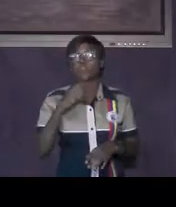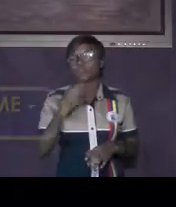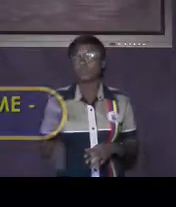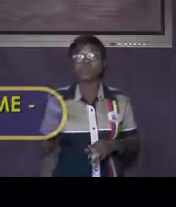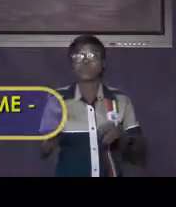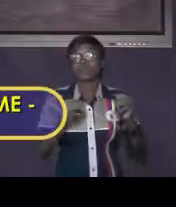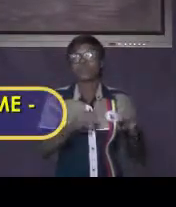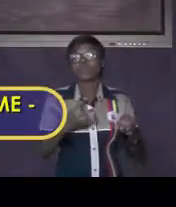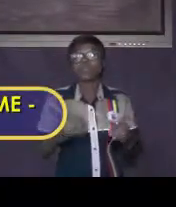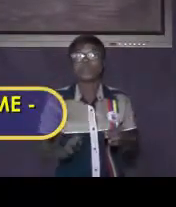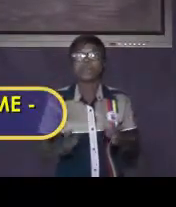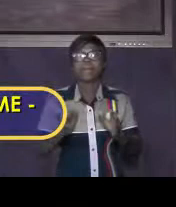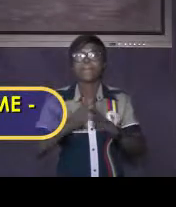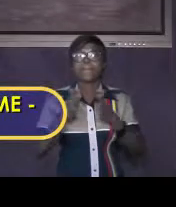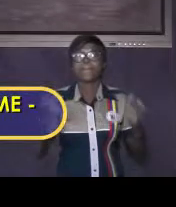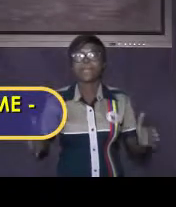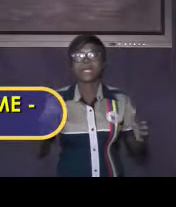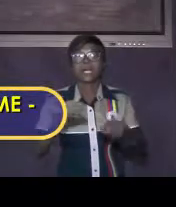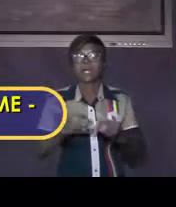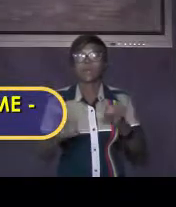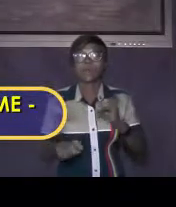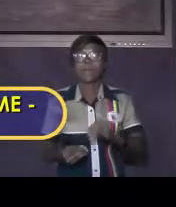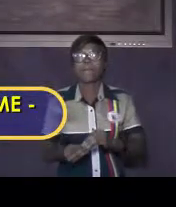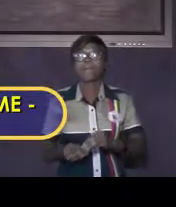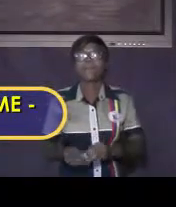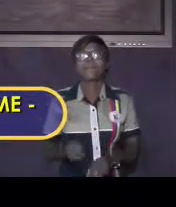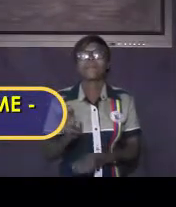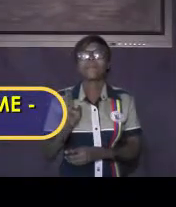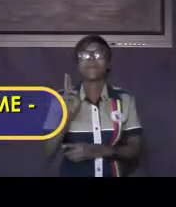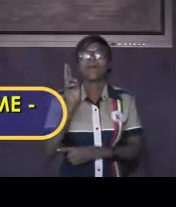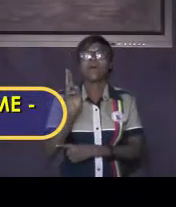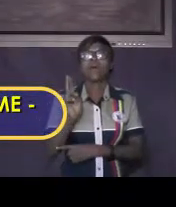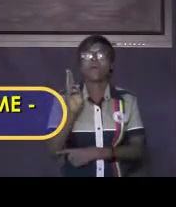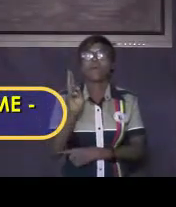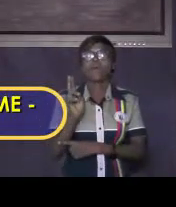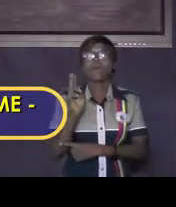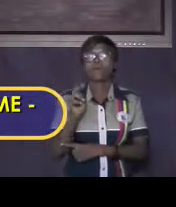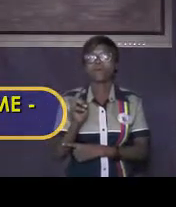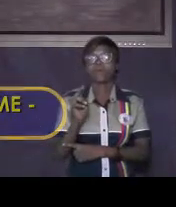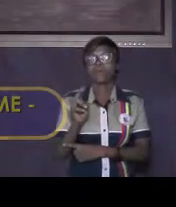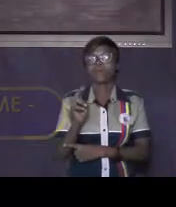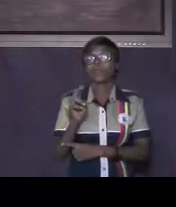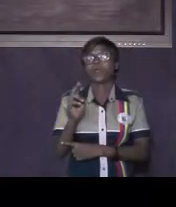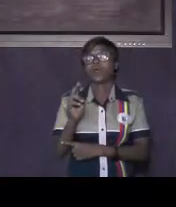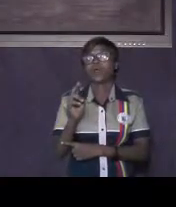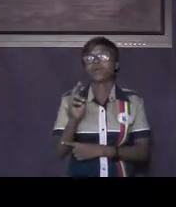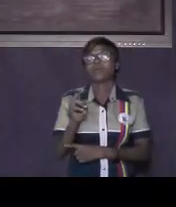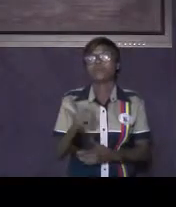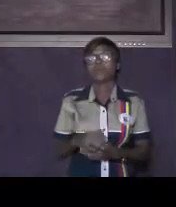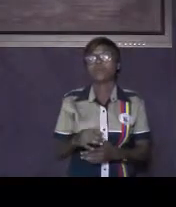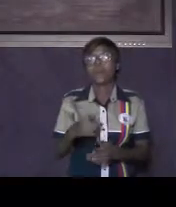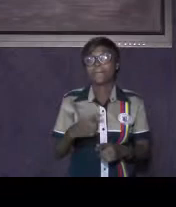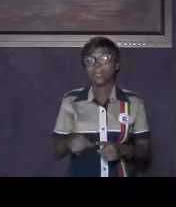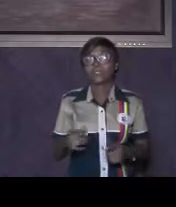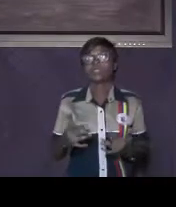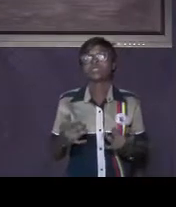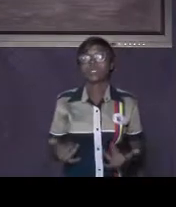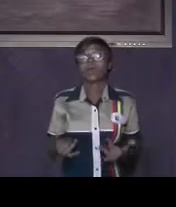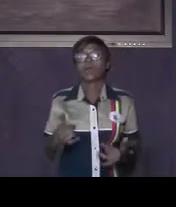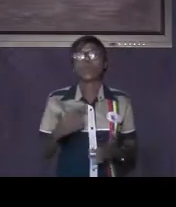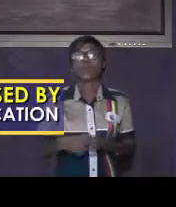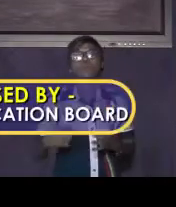we want to increase 1 kilometer square, we have to multiply that, everything we want to use to increase by 1 kilometer